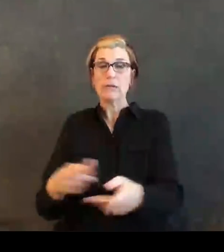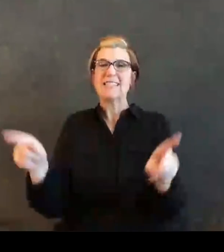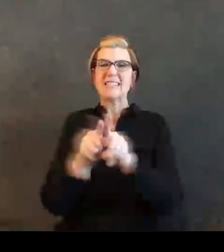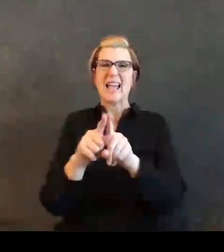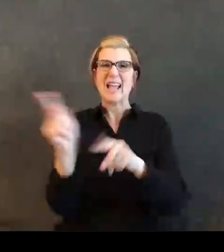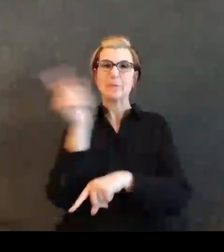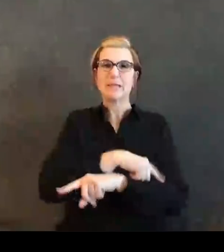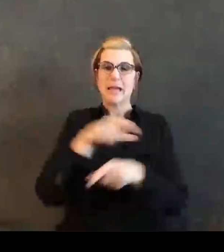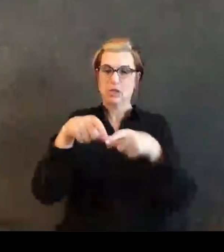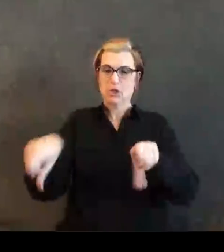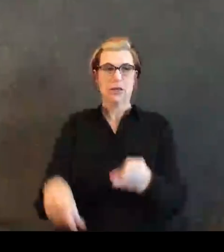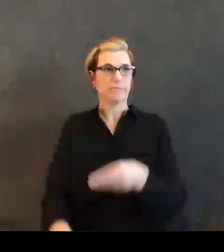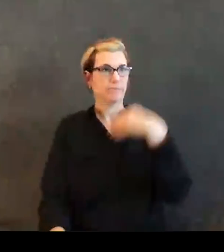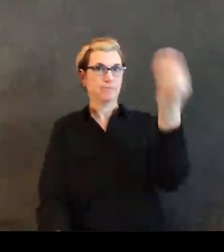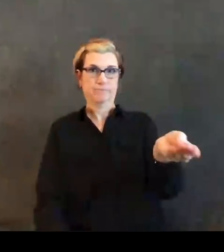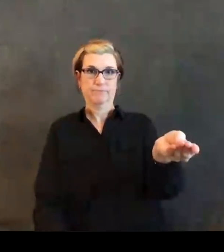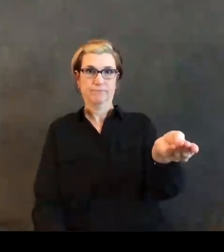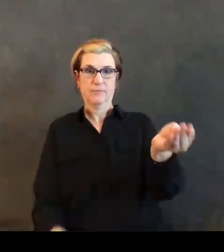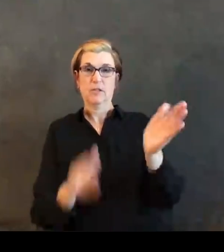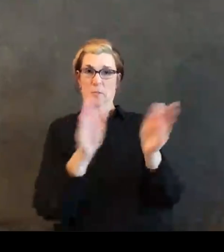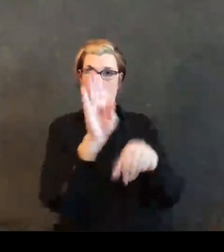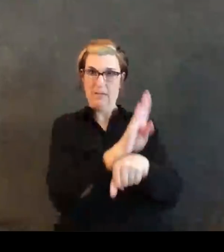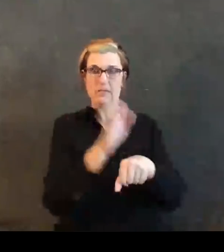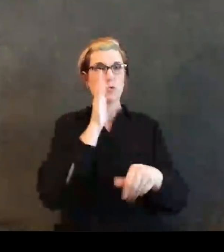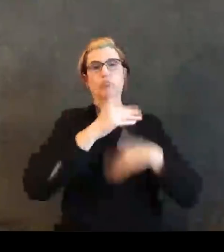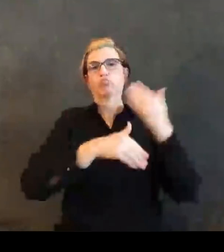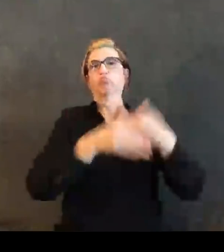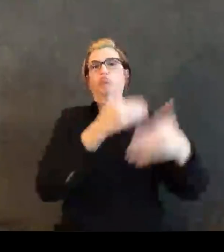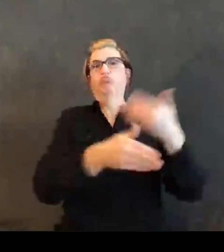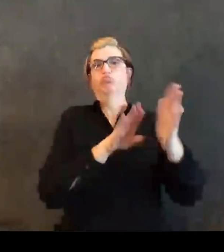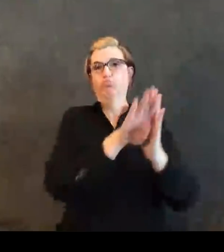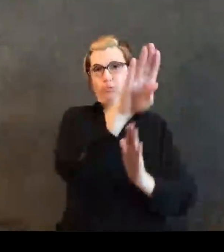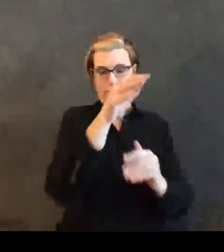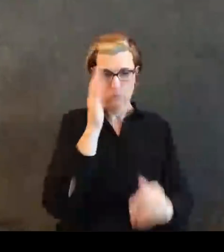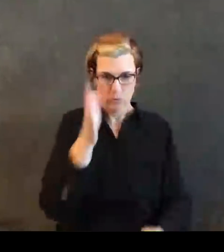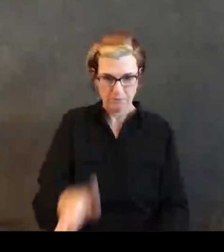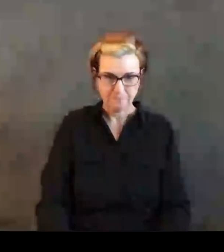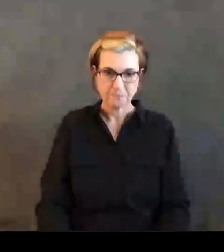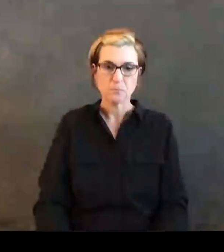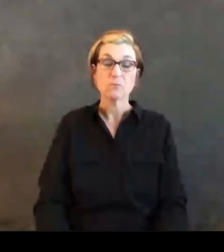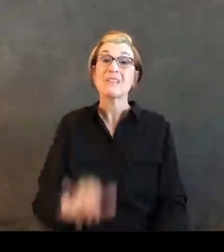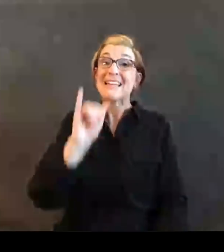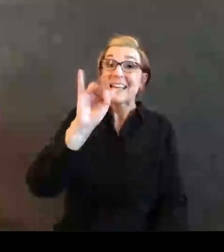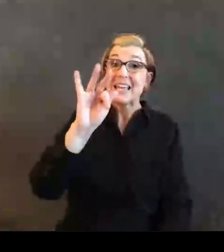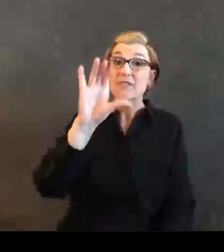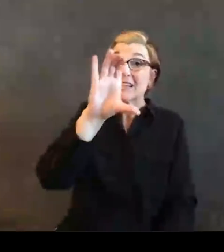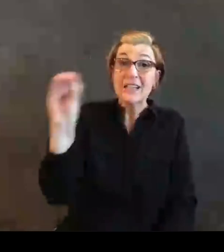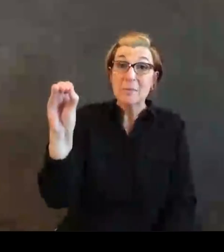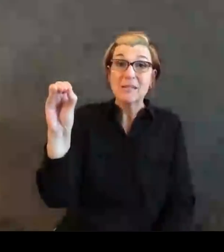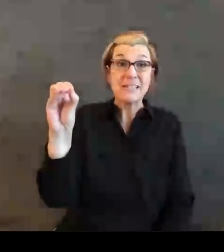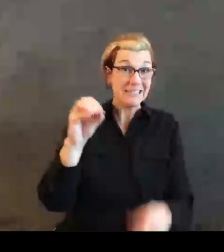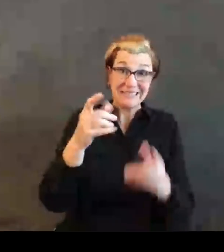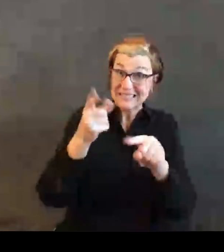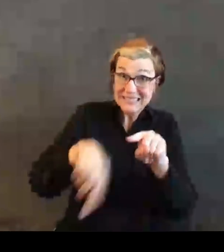get money into small business hands. For companies that don't qualify that, we have